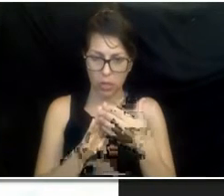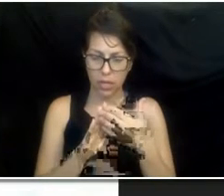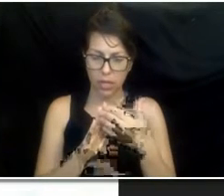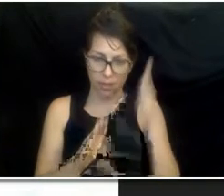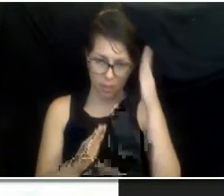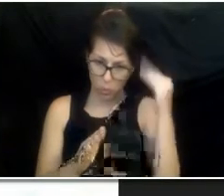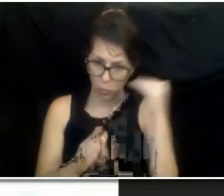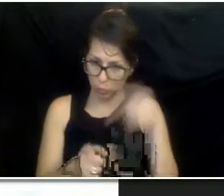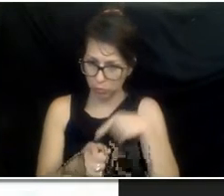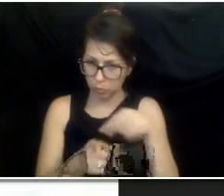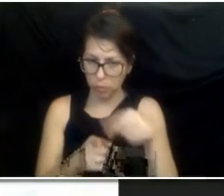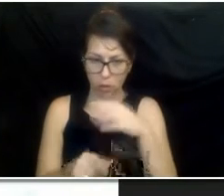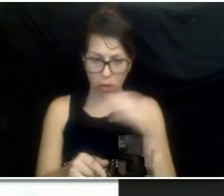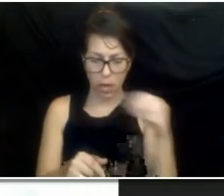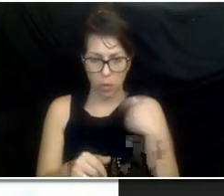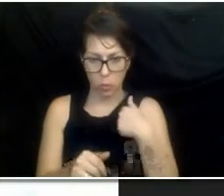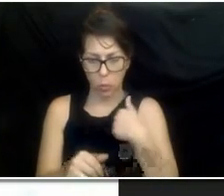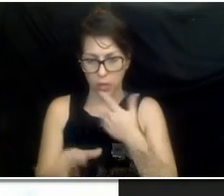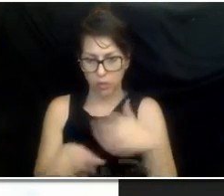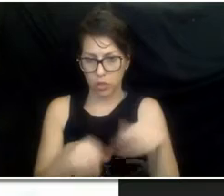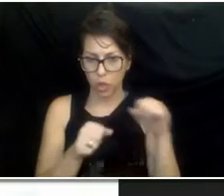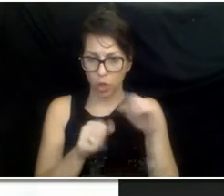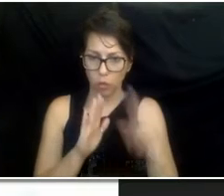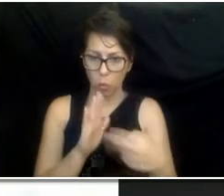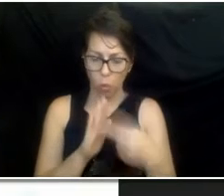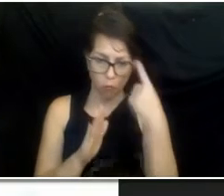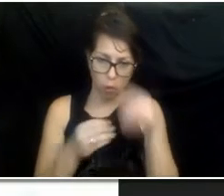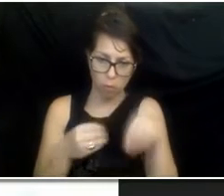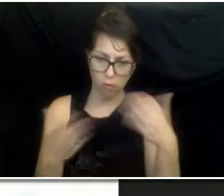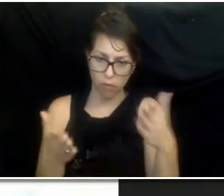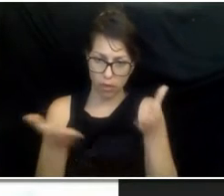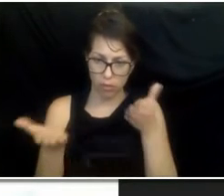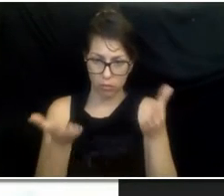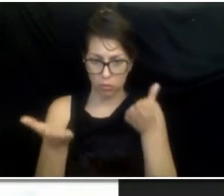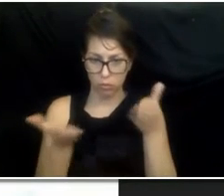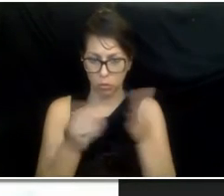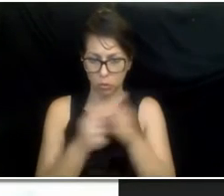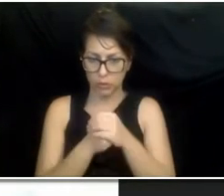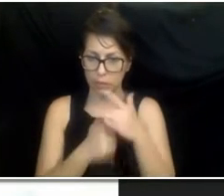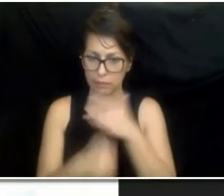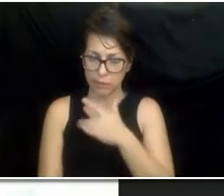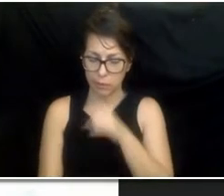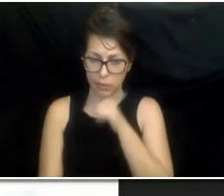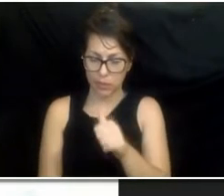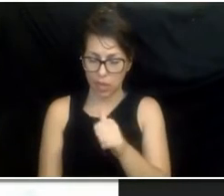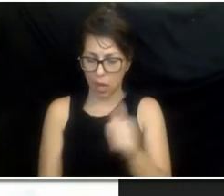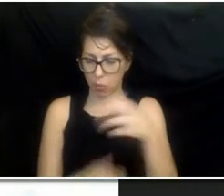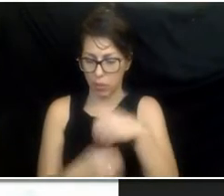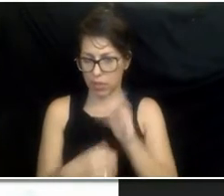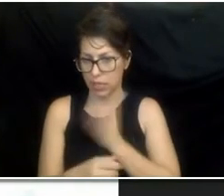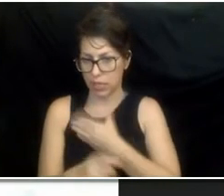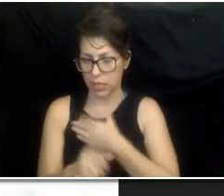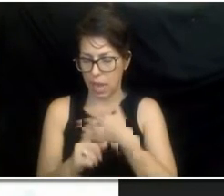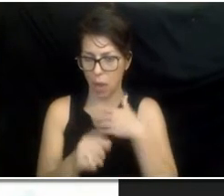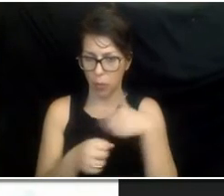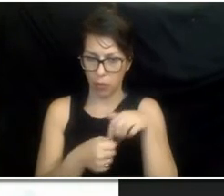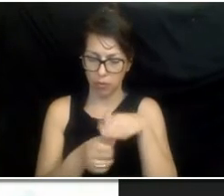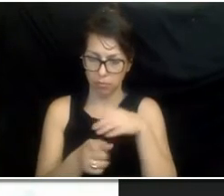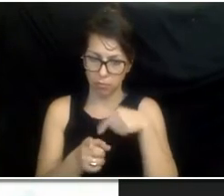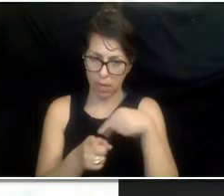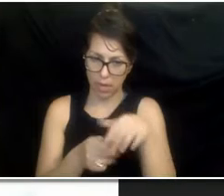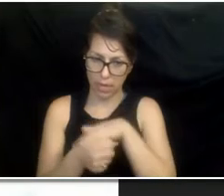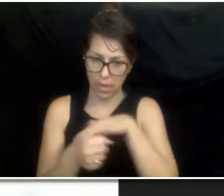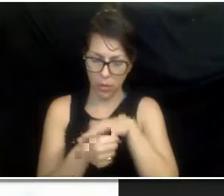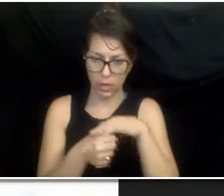community for small business loans emergency fund applications public benefits health insurance en enrollment and